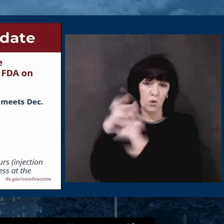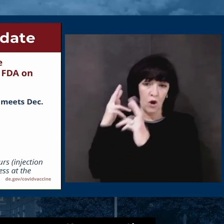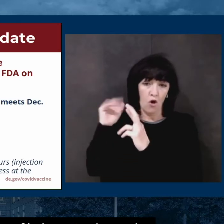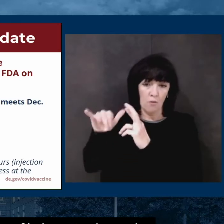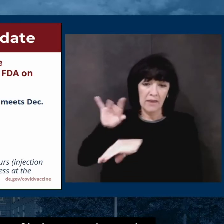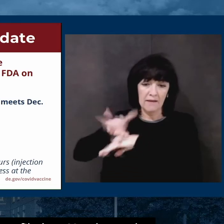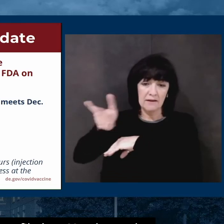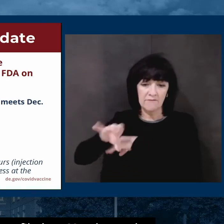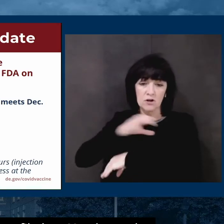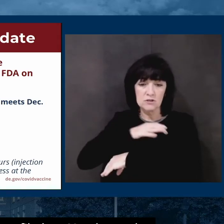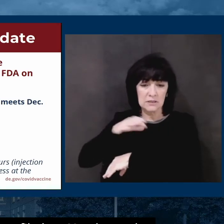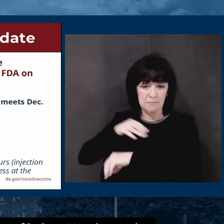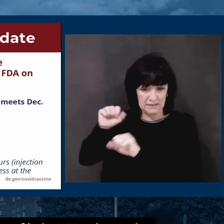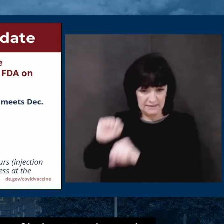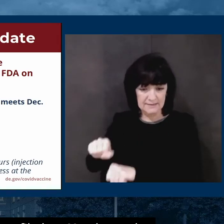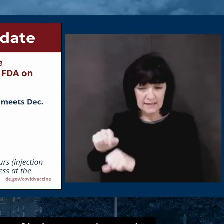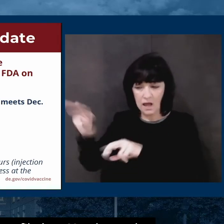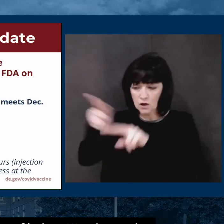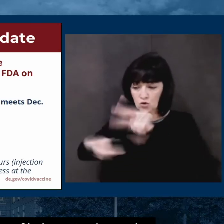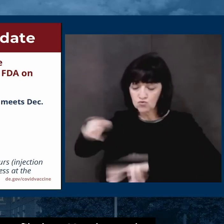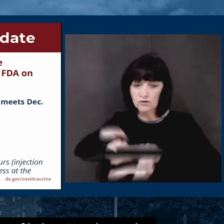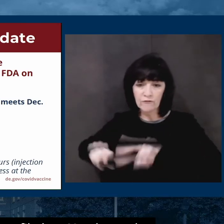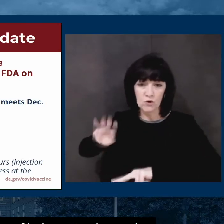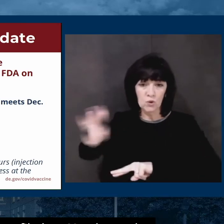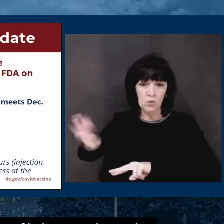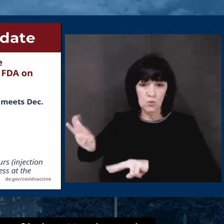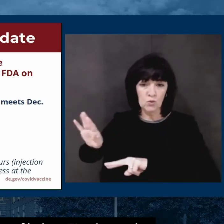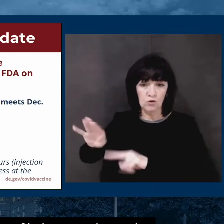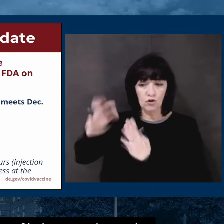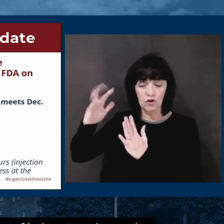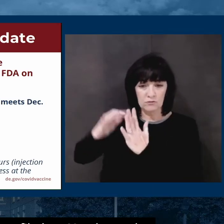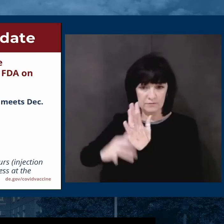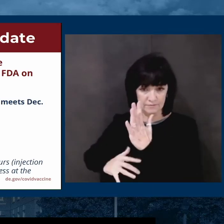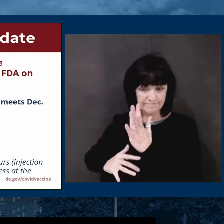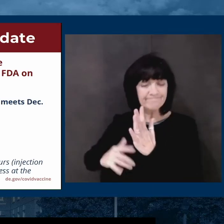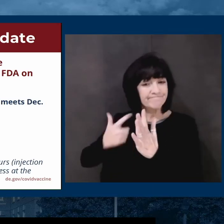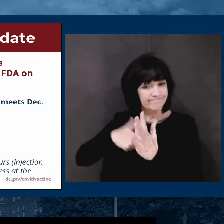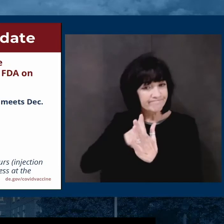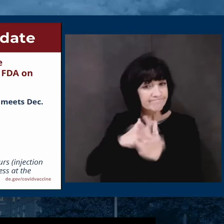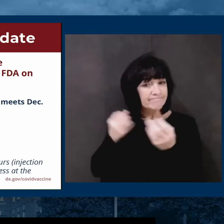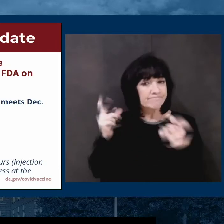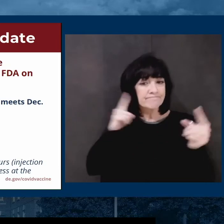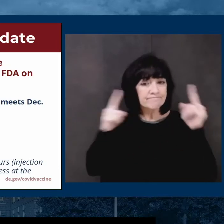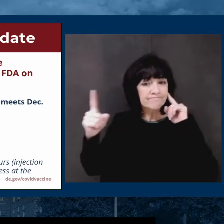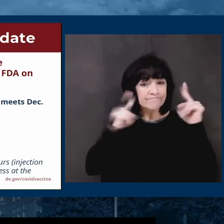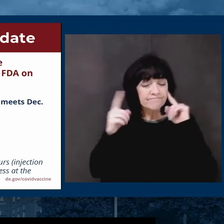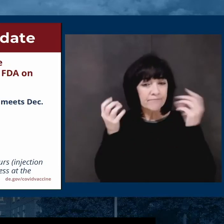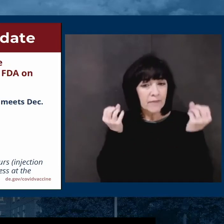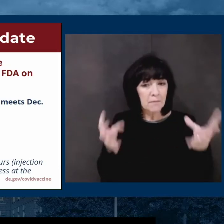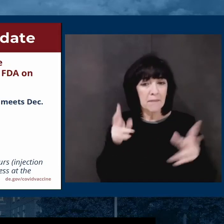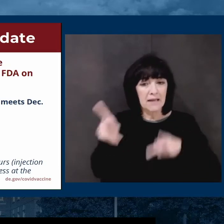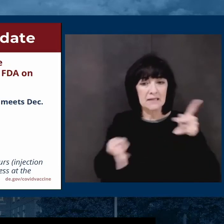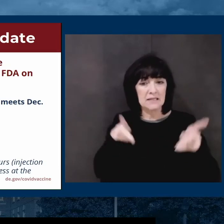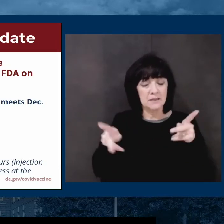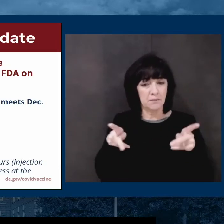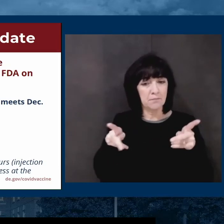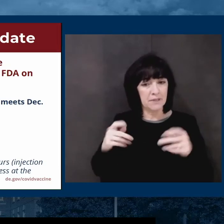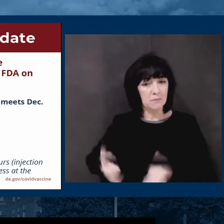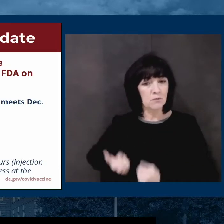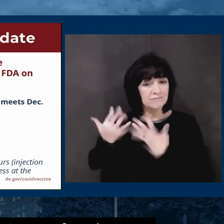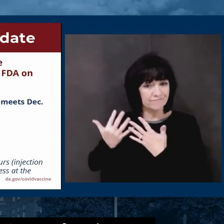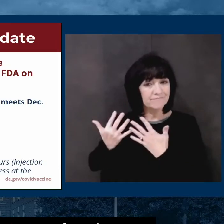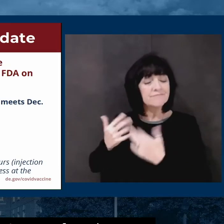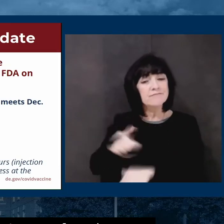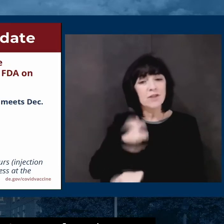December 17th. We have heard a lot of concerns about side effects. Many of us who've received vaccinations know that there are potential side effects, and